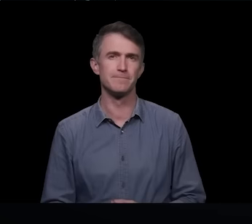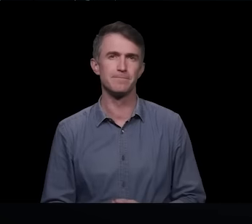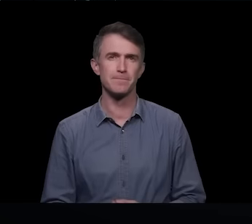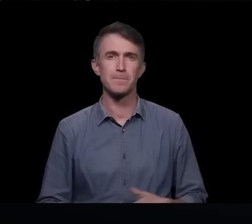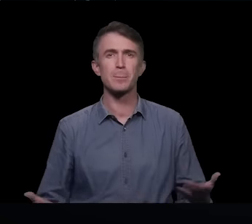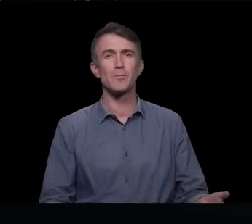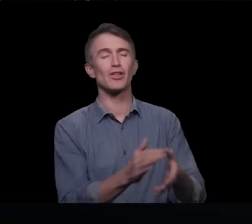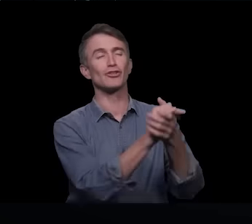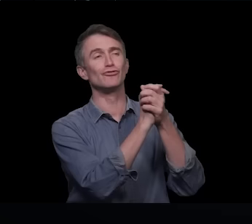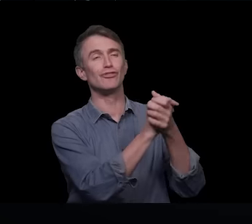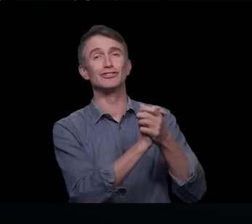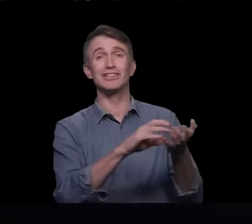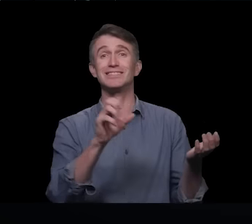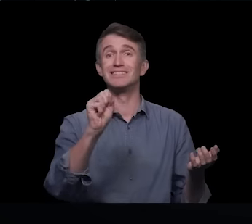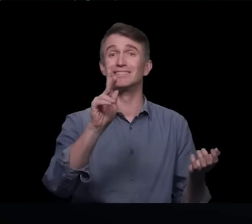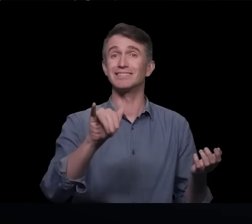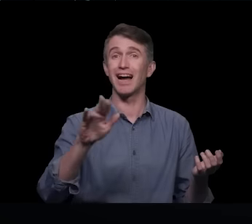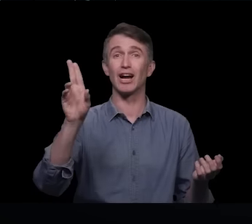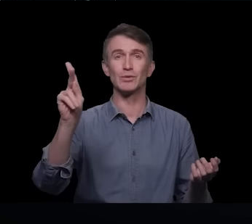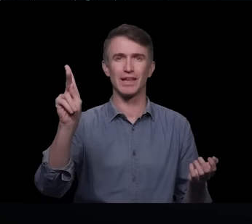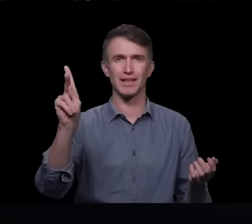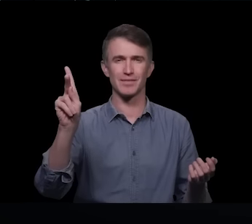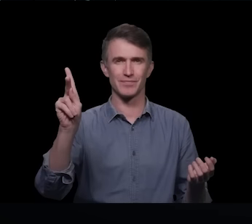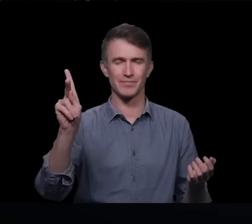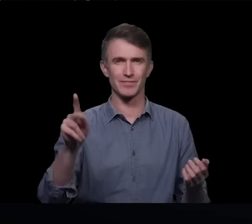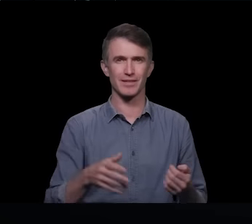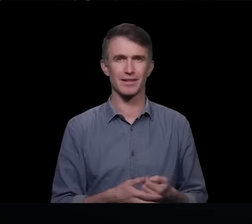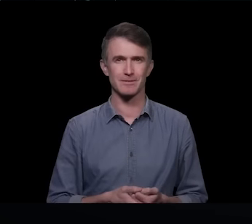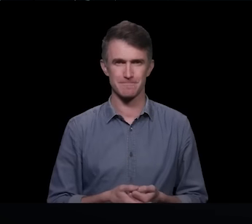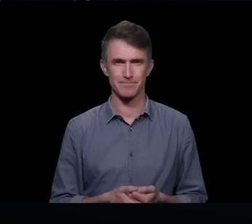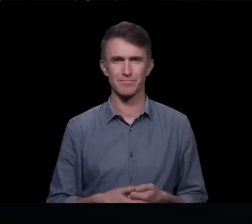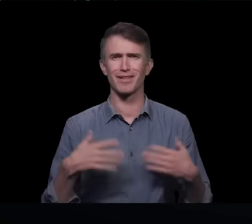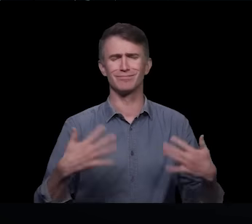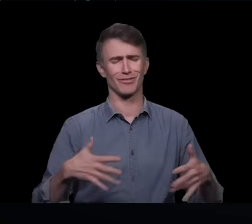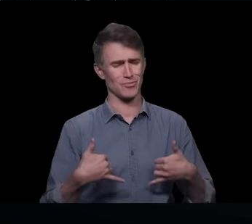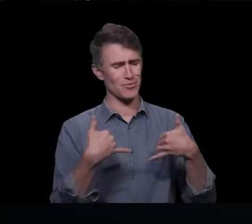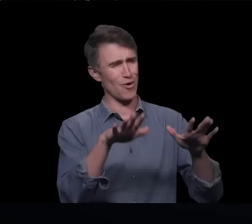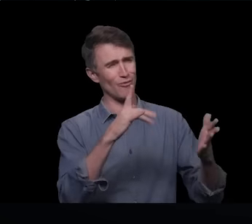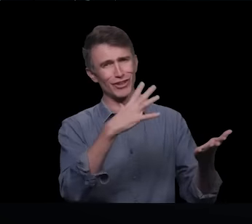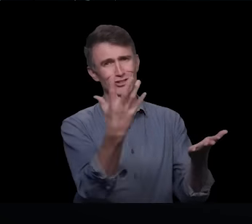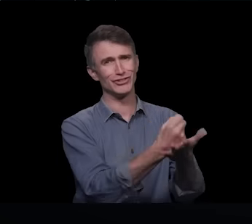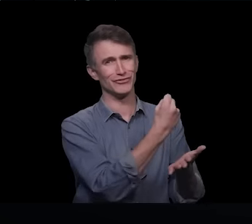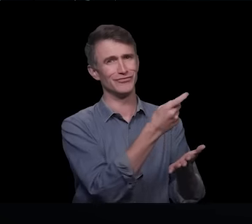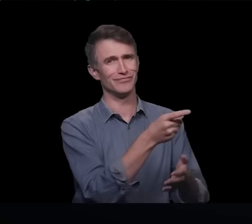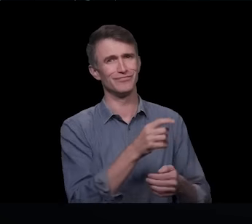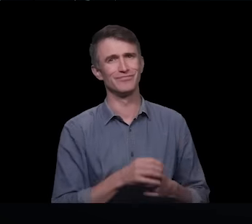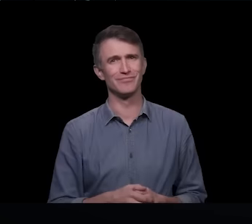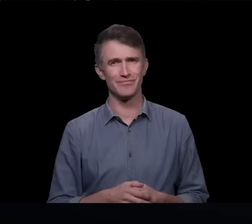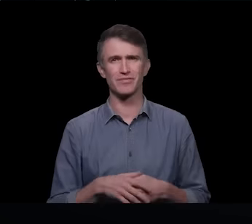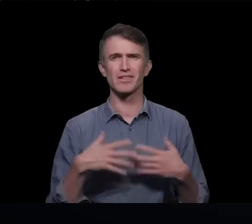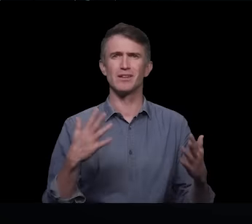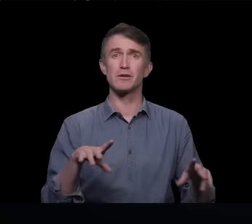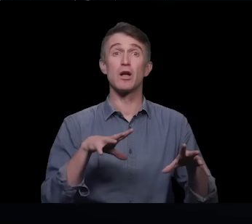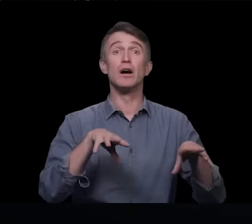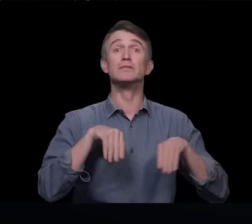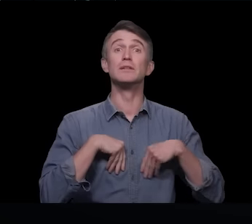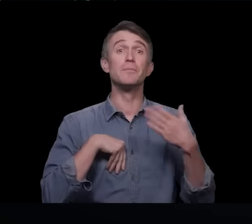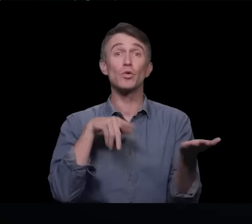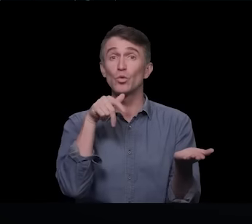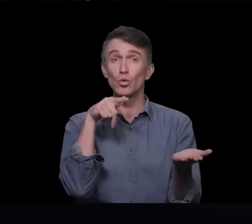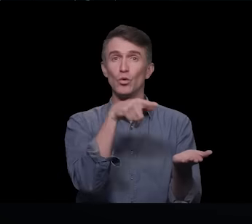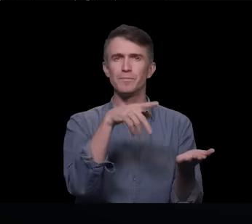much. So congratulations to Sky UK for an award well deserved. Here